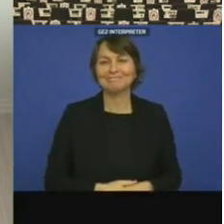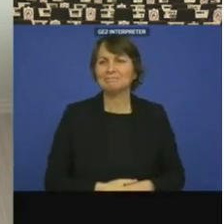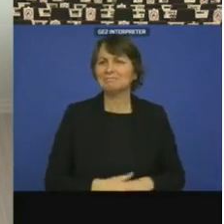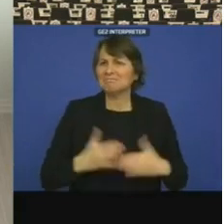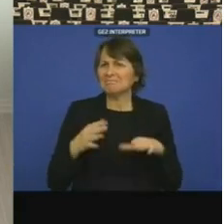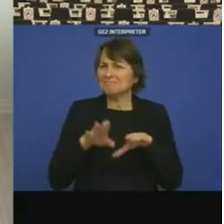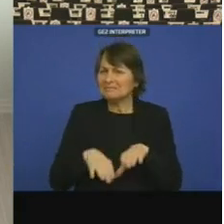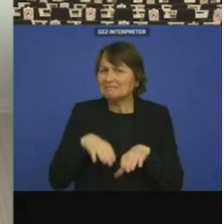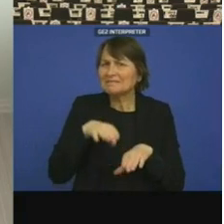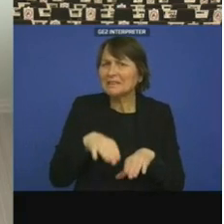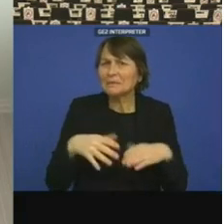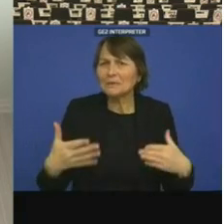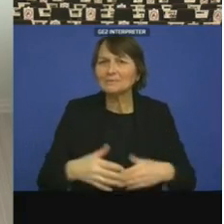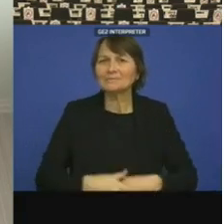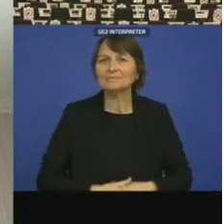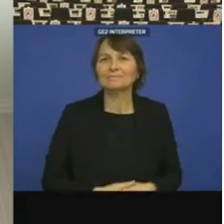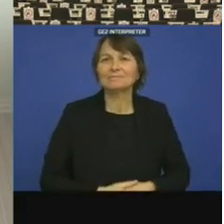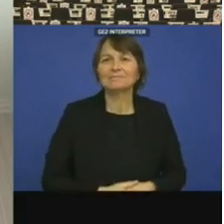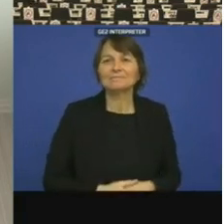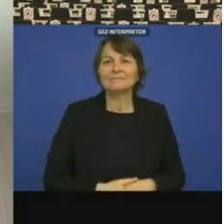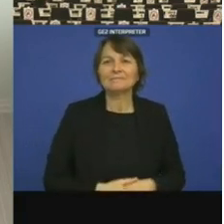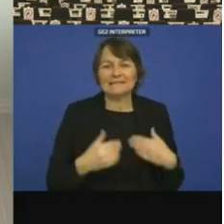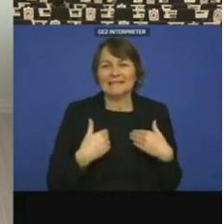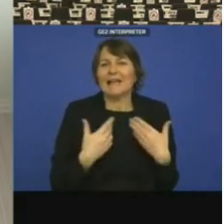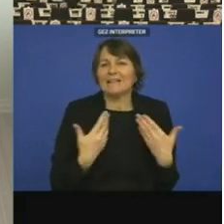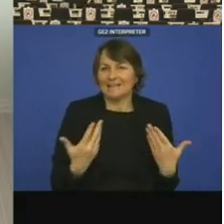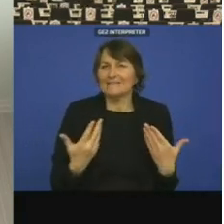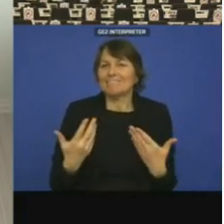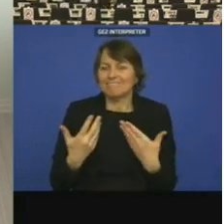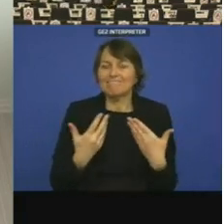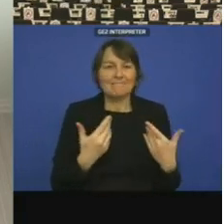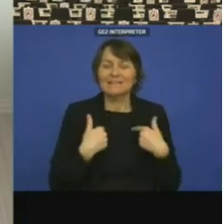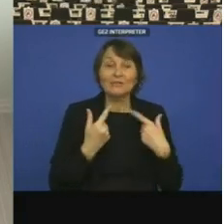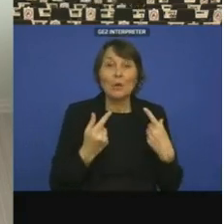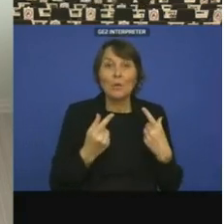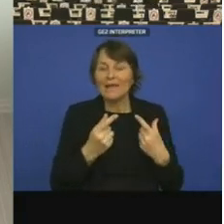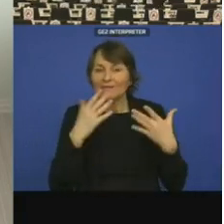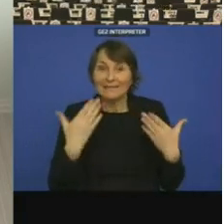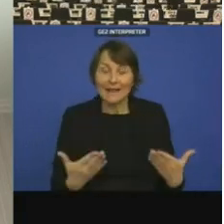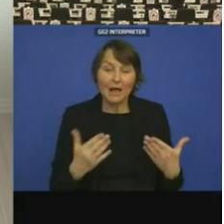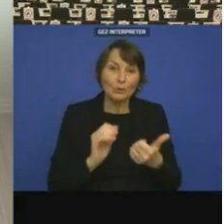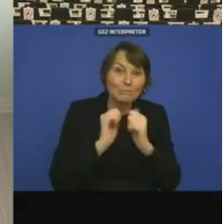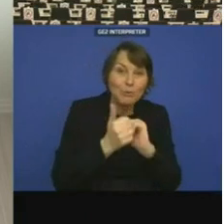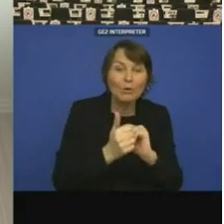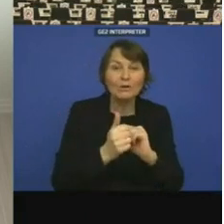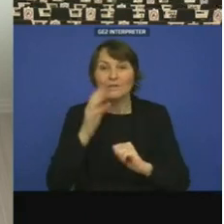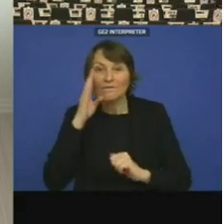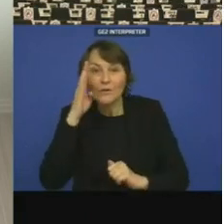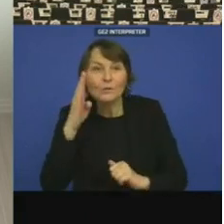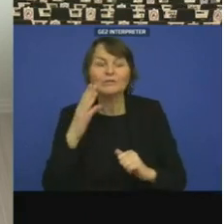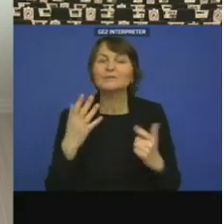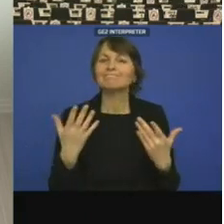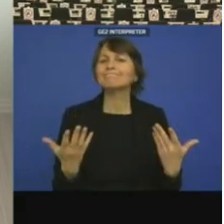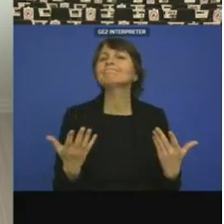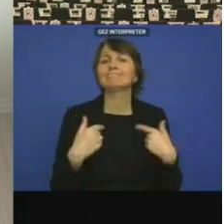the social and economic importance of sport, and in any future review of the program should treat sport on an